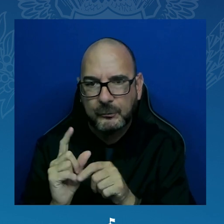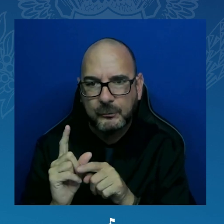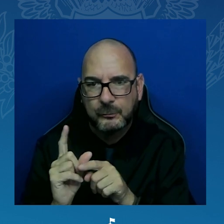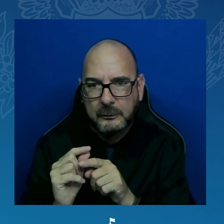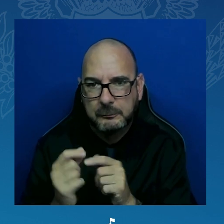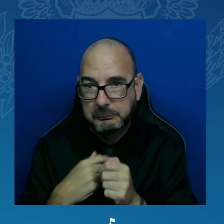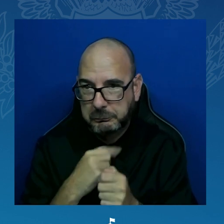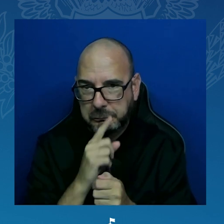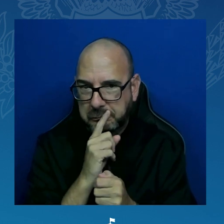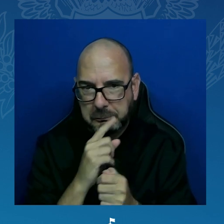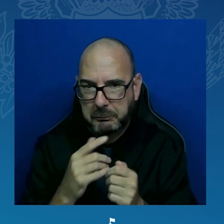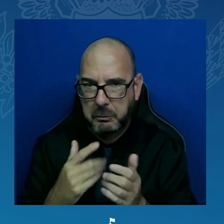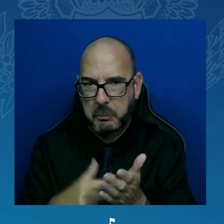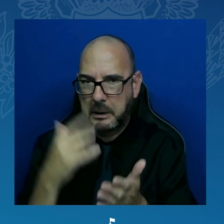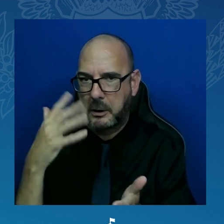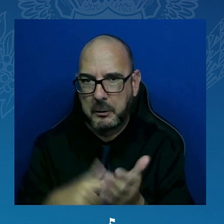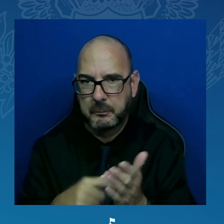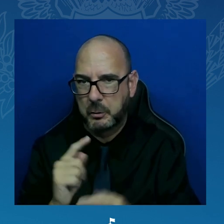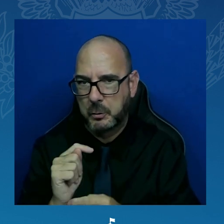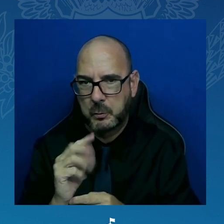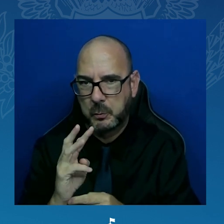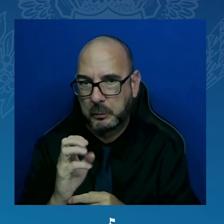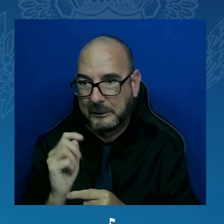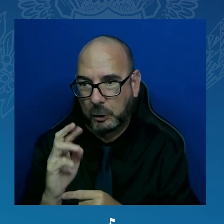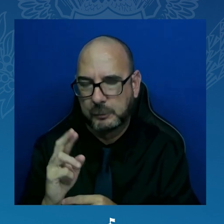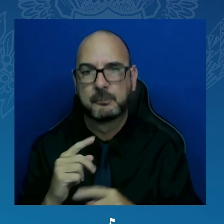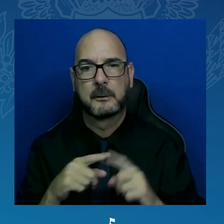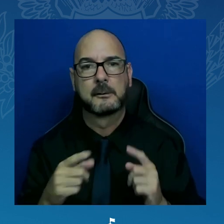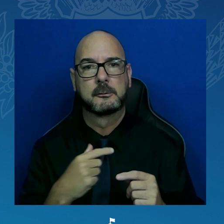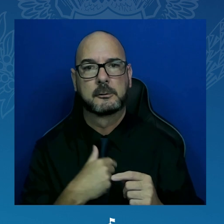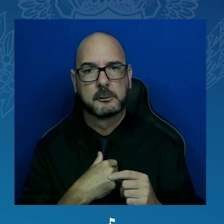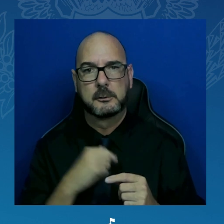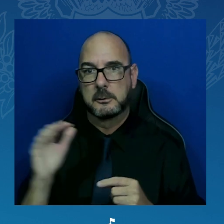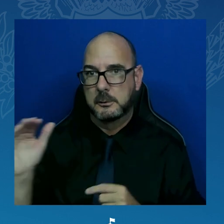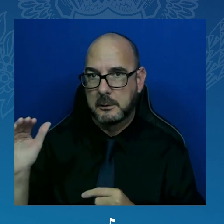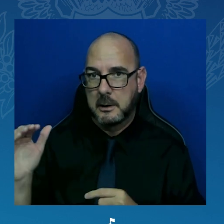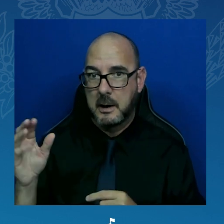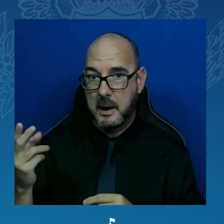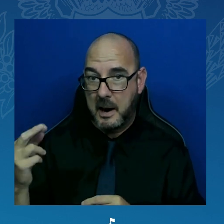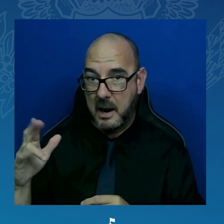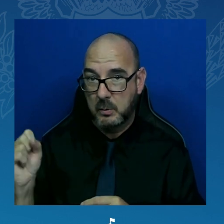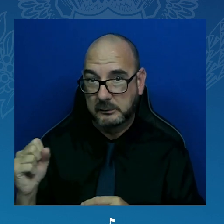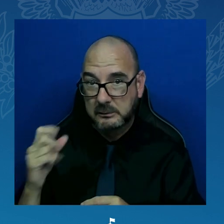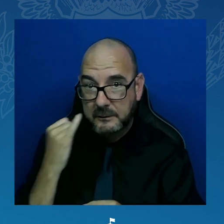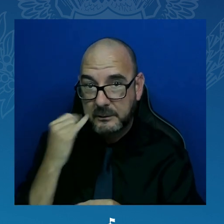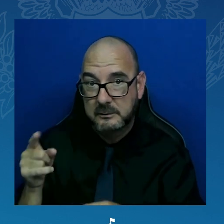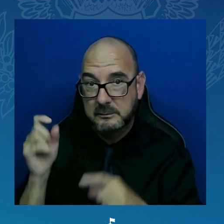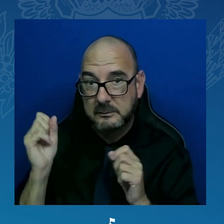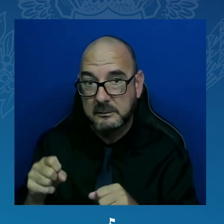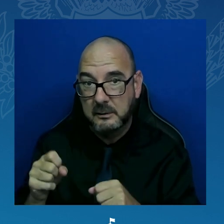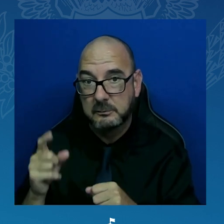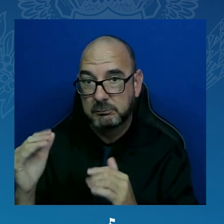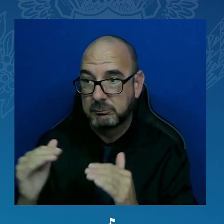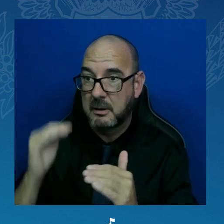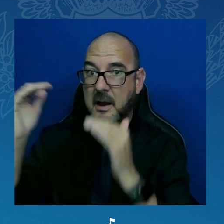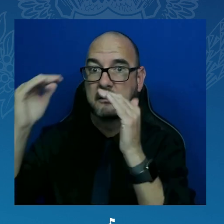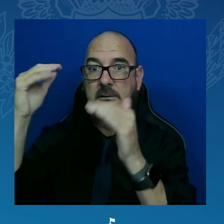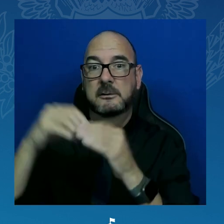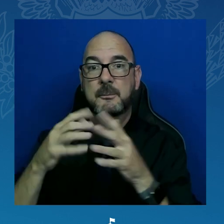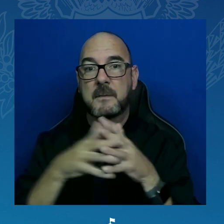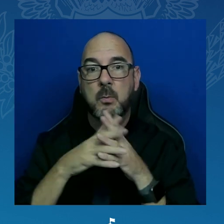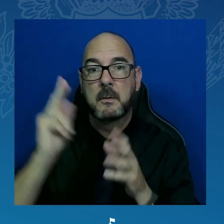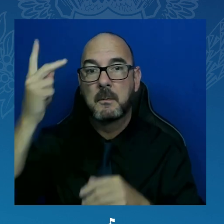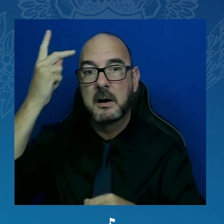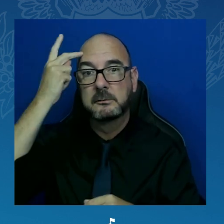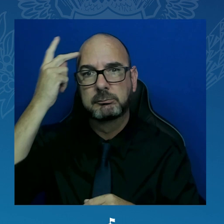was, because I said Mrs. Harris will get to much higher places in American politics. I'm